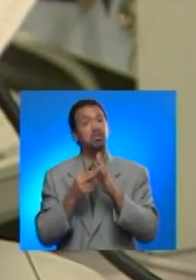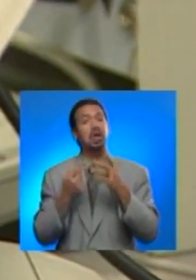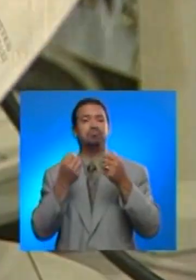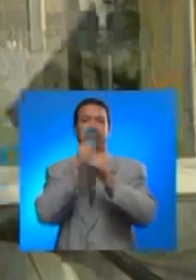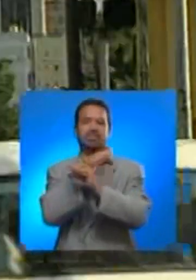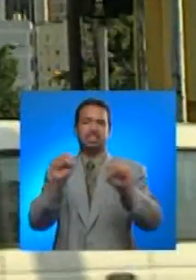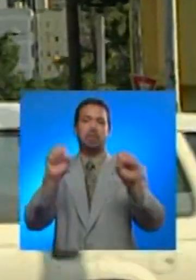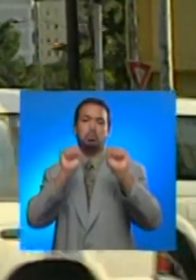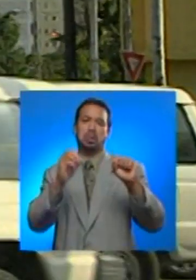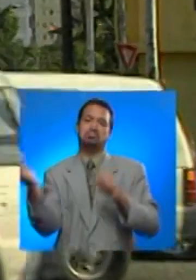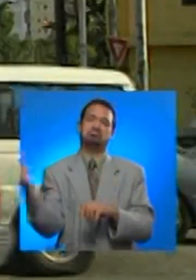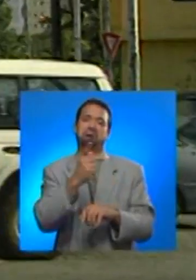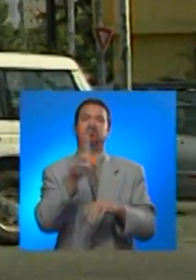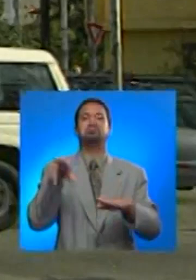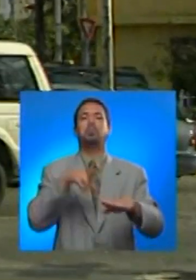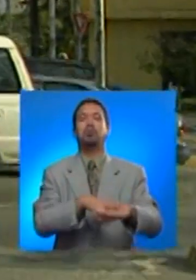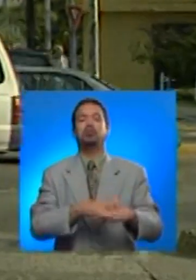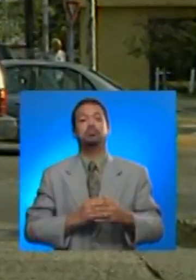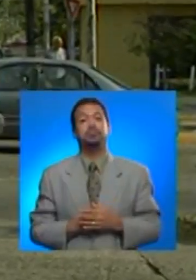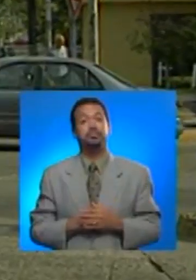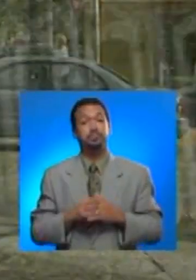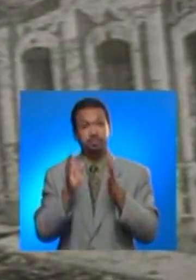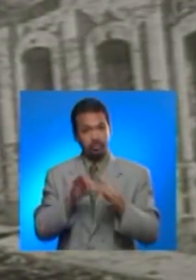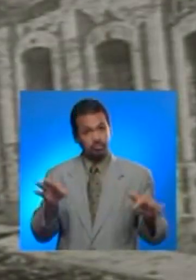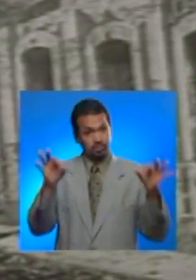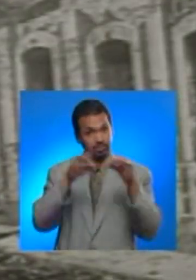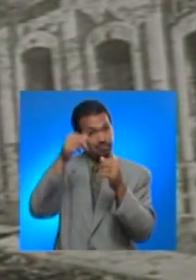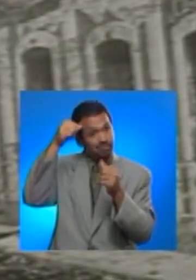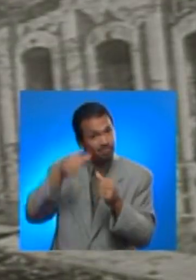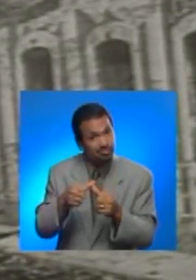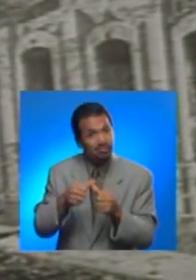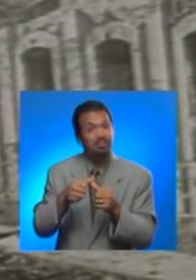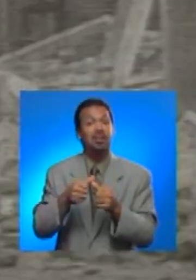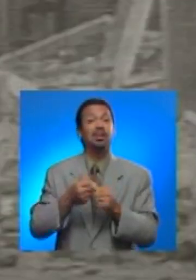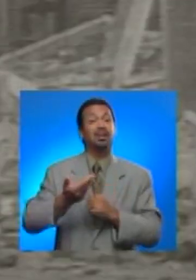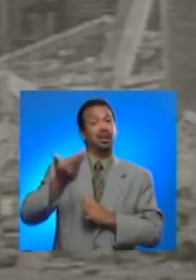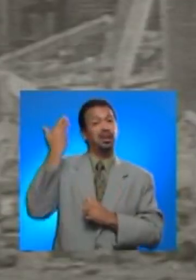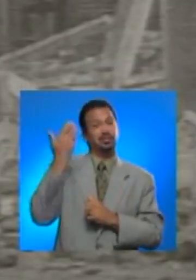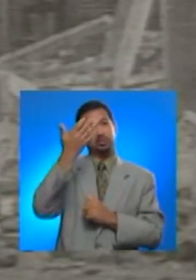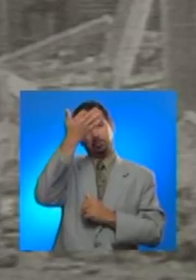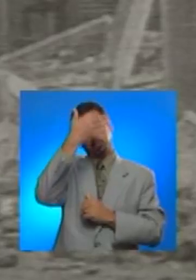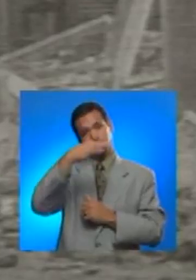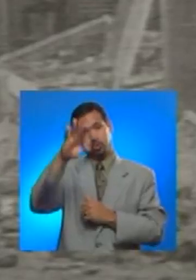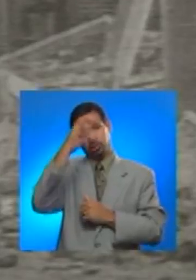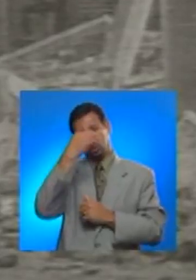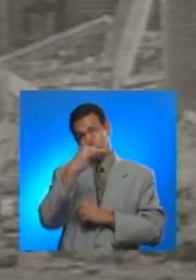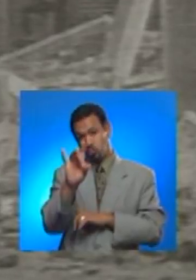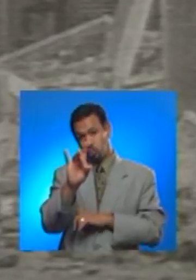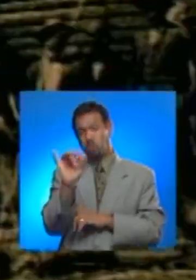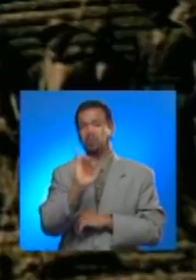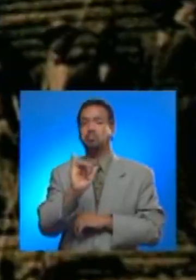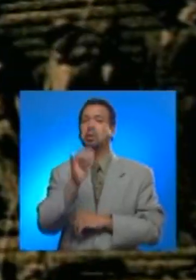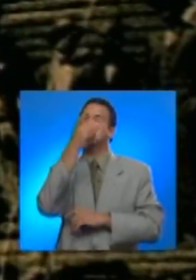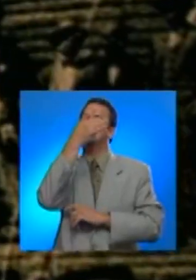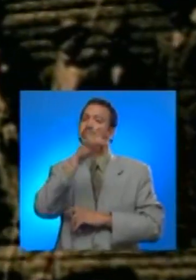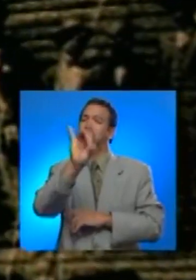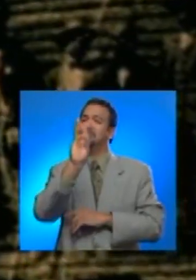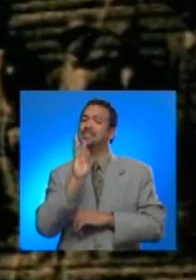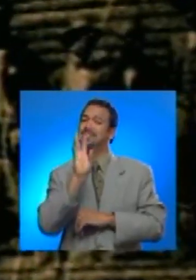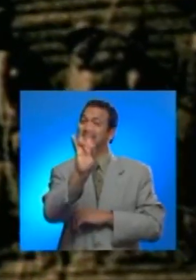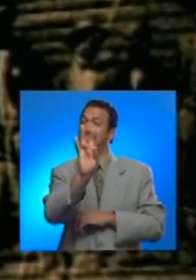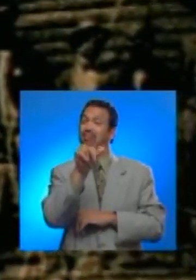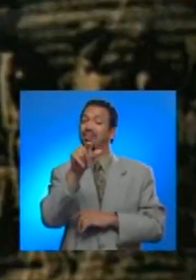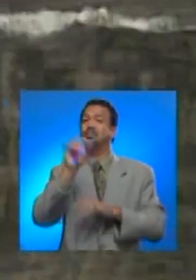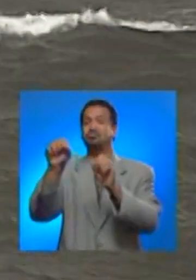to evacuated areas. It is important to remember that in 1918 and 1867,